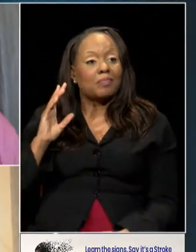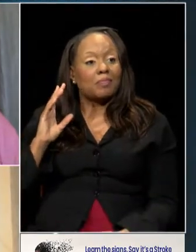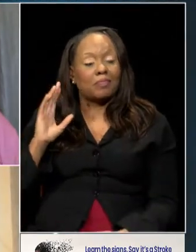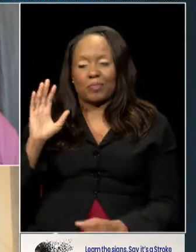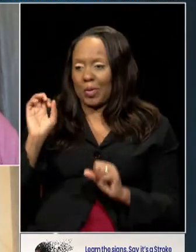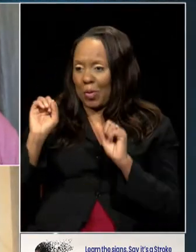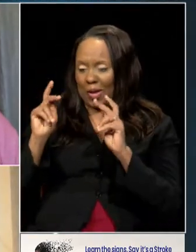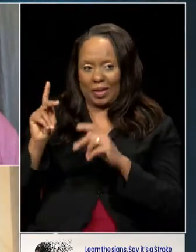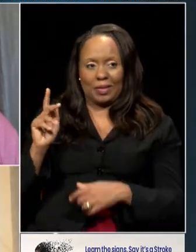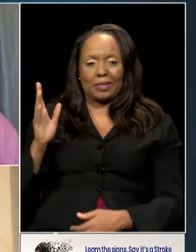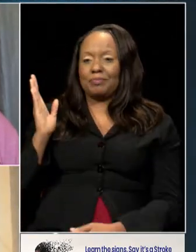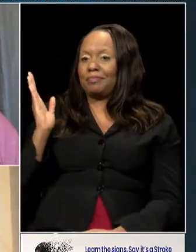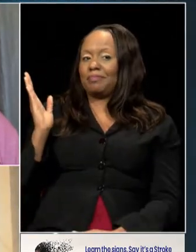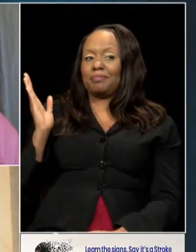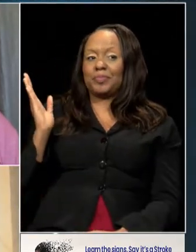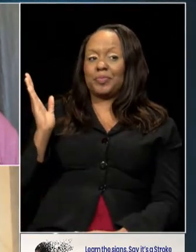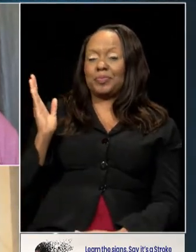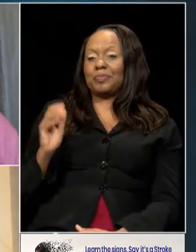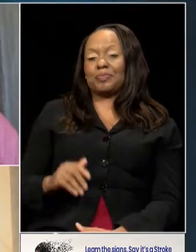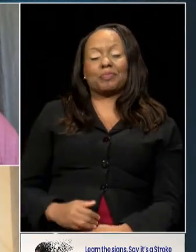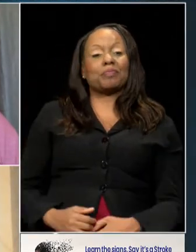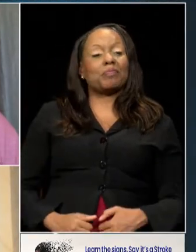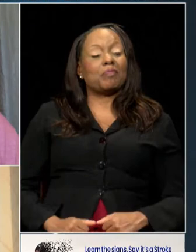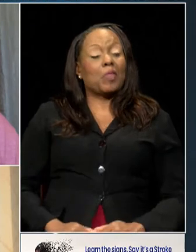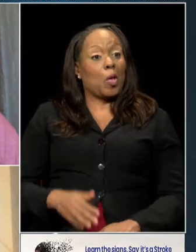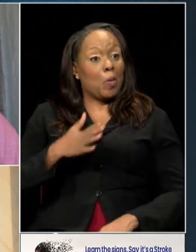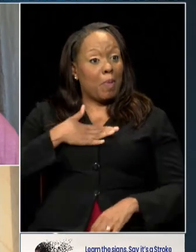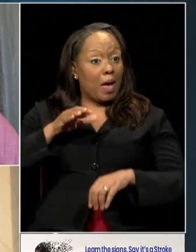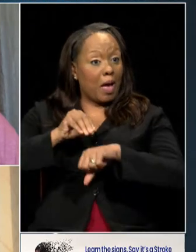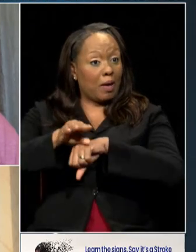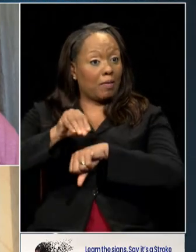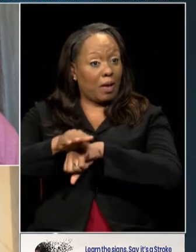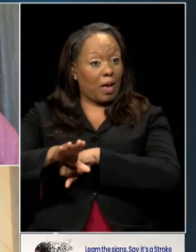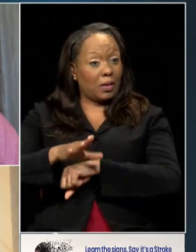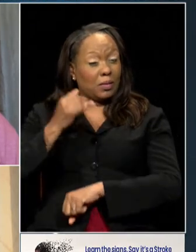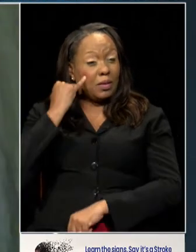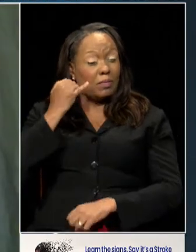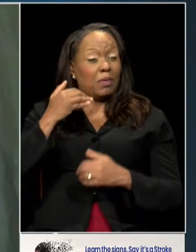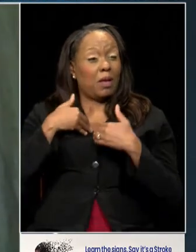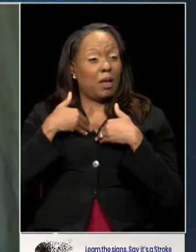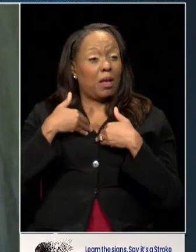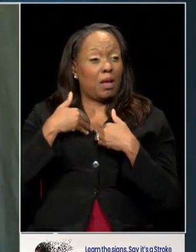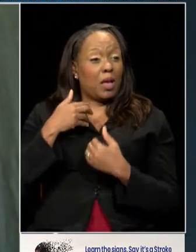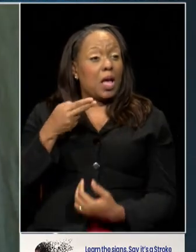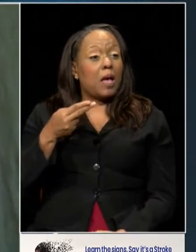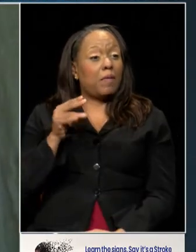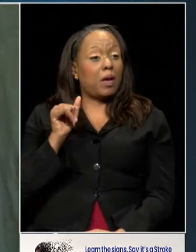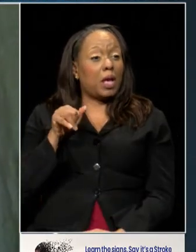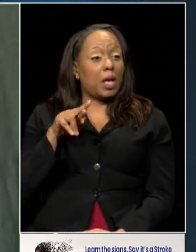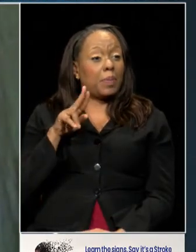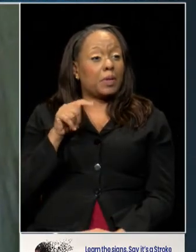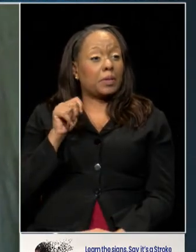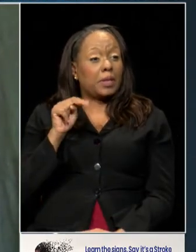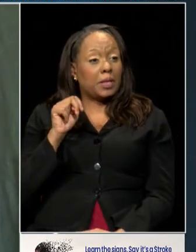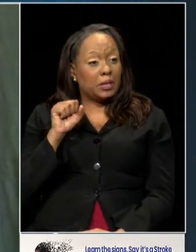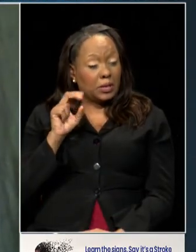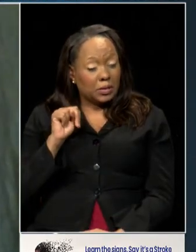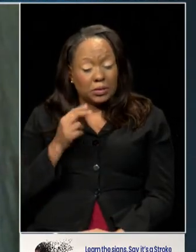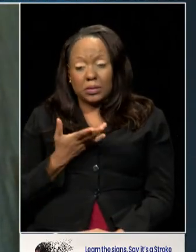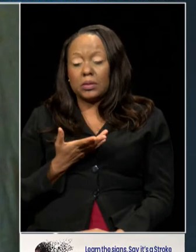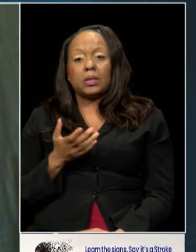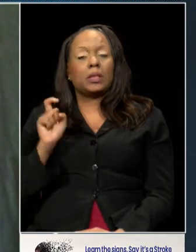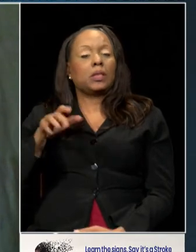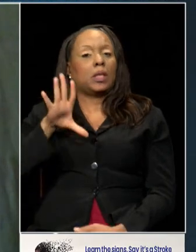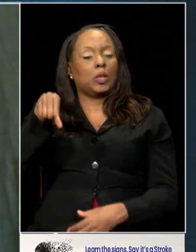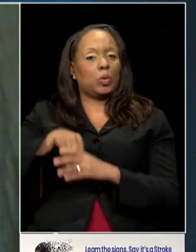So my advice, as I said initially, if your patient has hypertension, they need to incorporate all the lifestyle changes that we mentioned